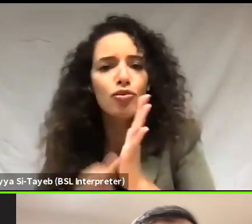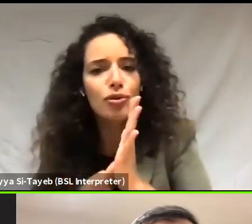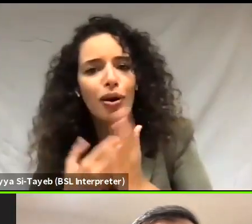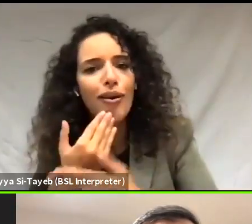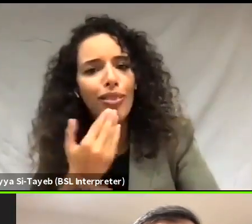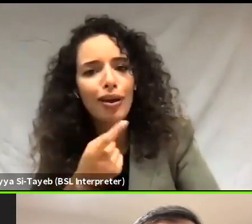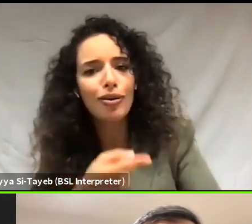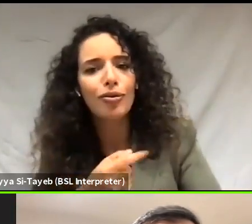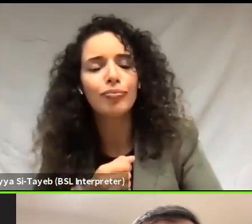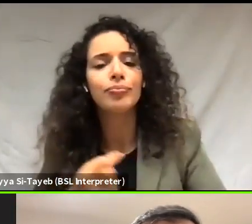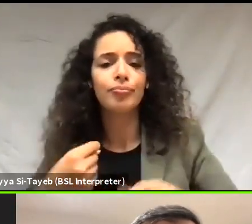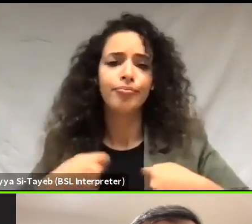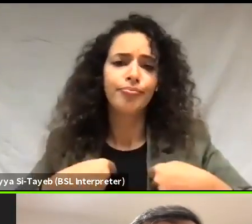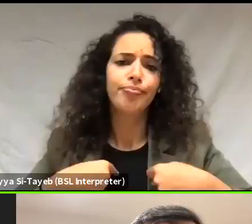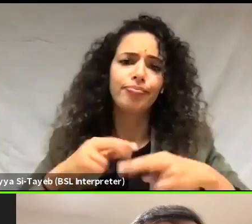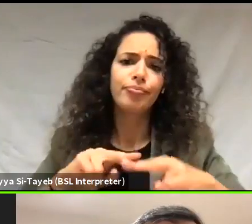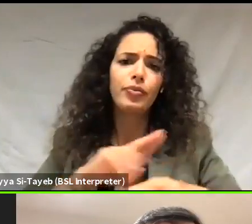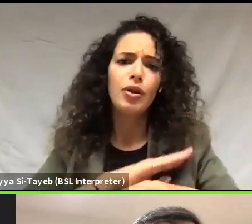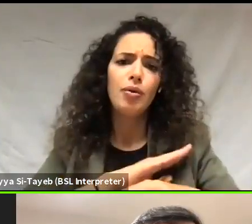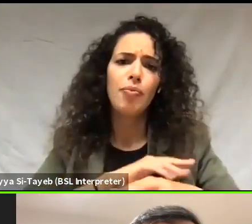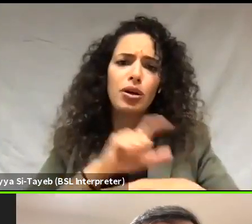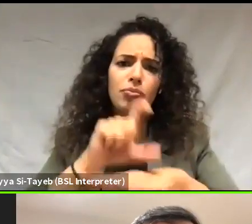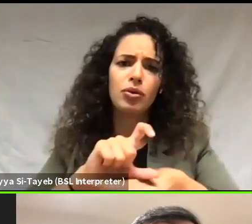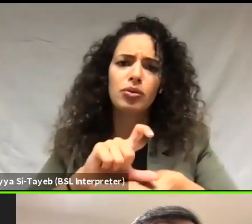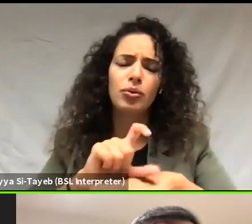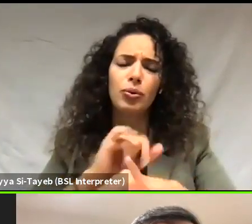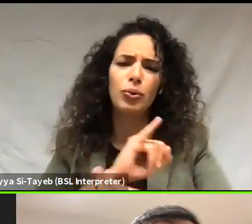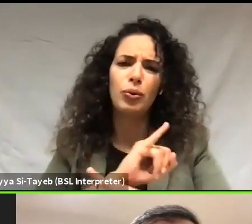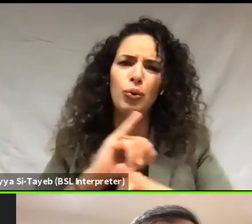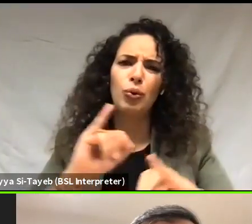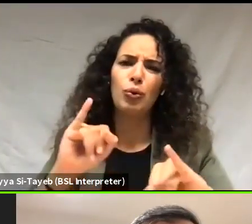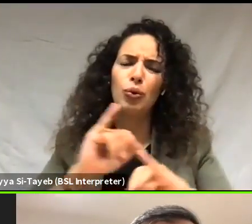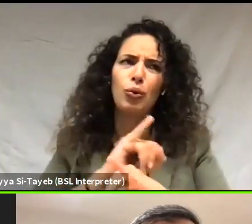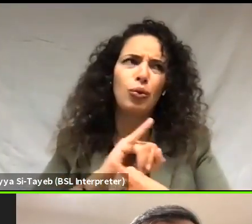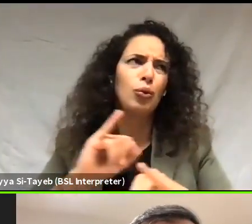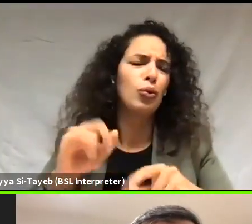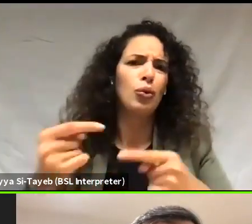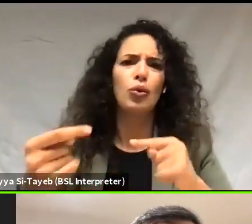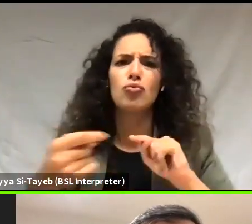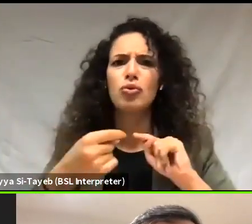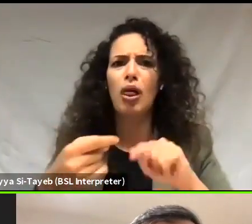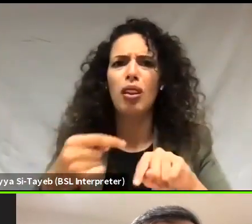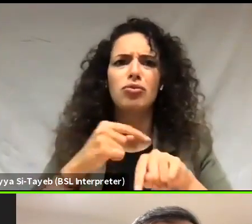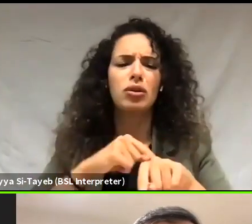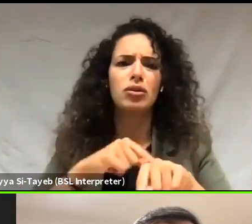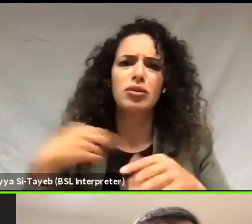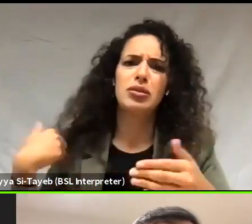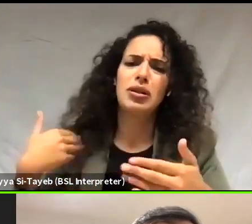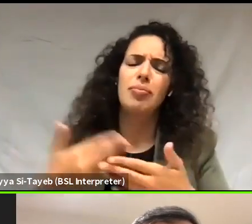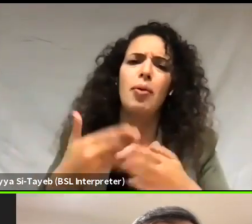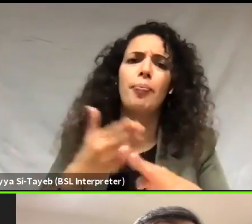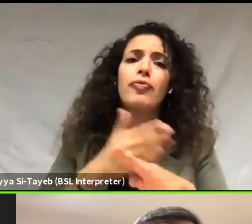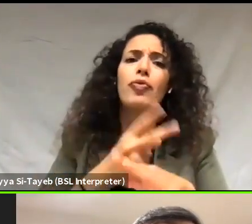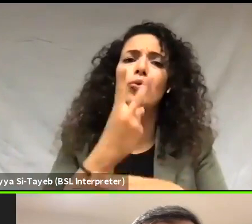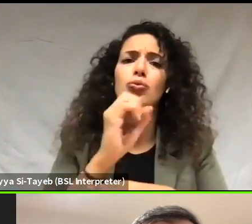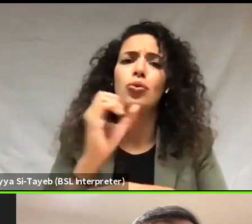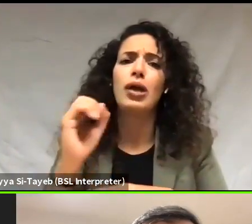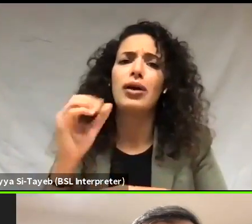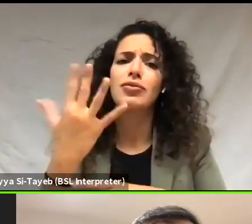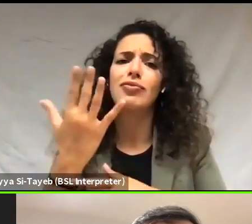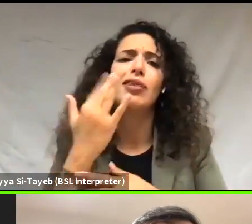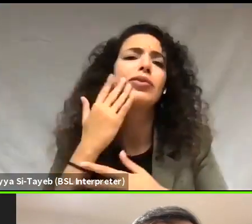we at Finsbury Park Mosque, we went through very difficult and challenging time before 2005, when Abu Hamza and